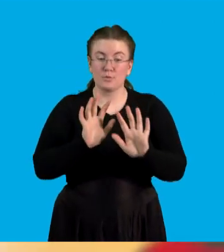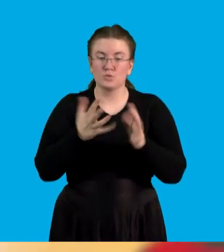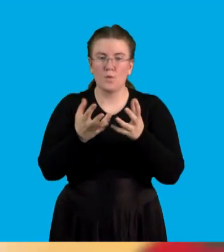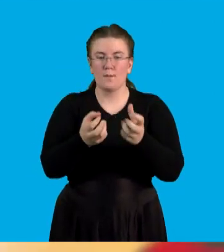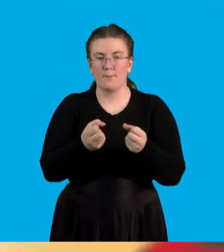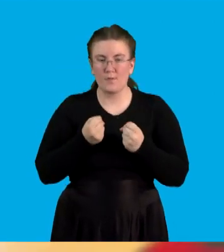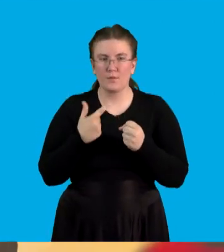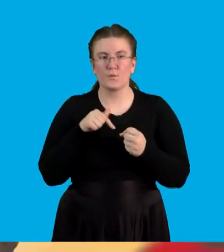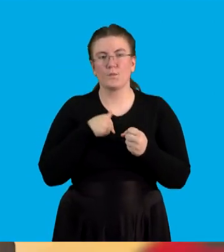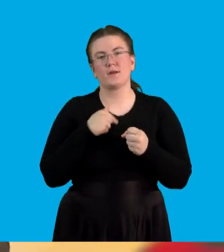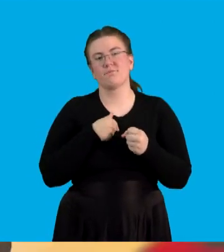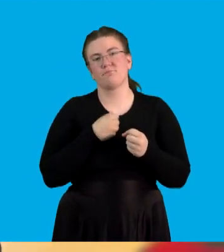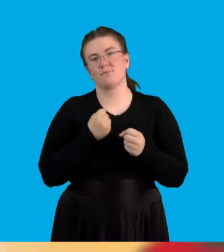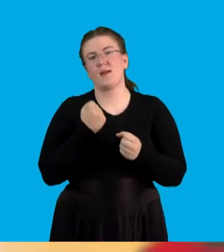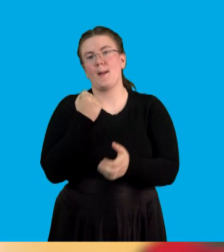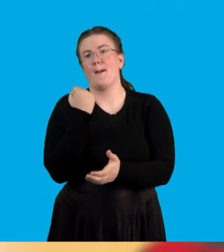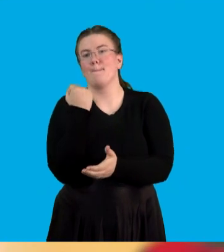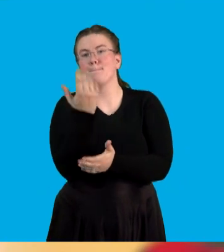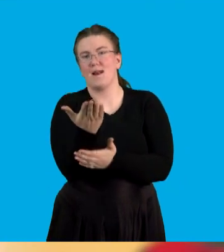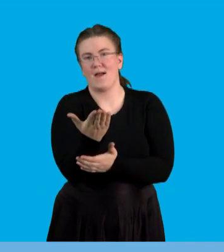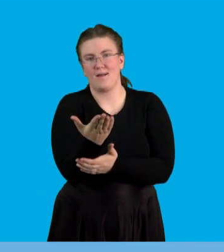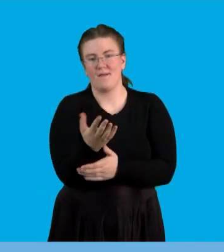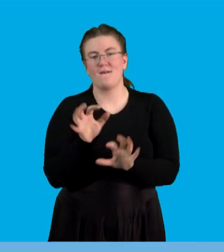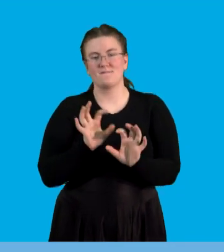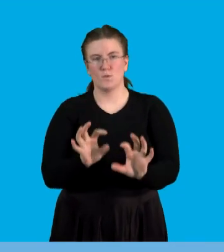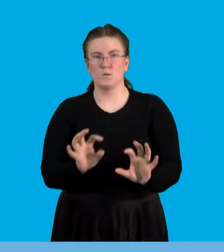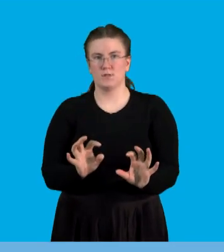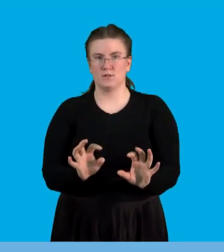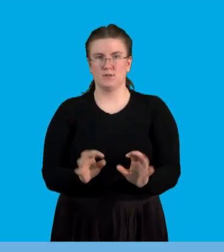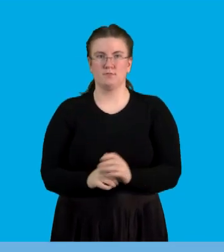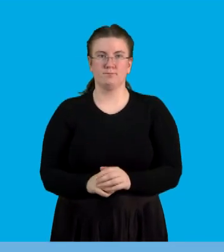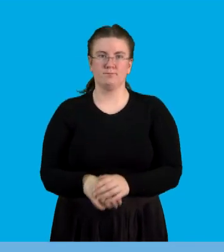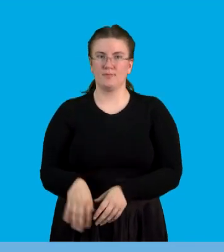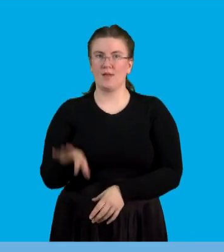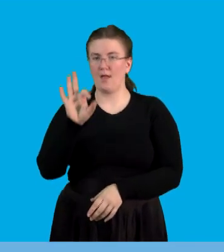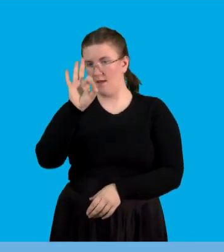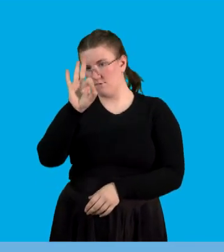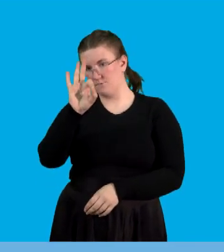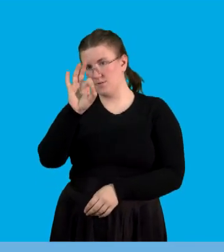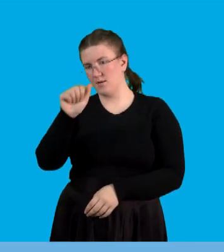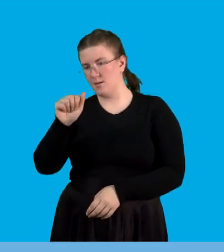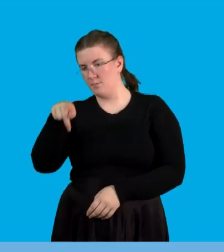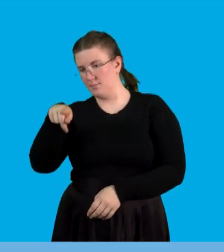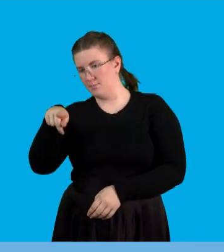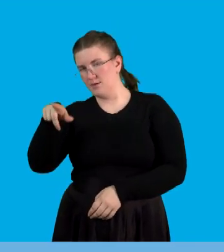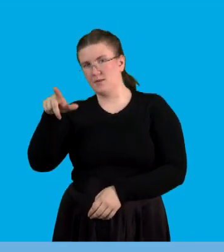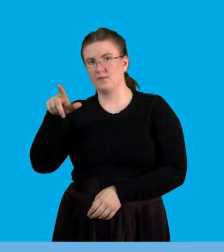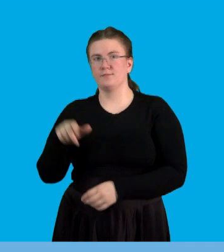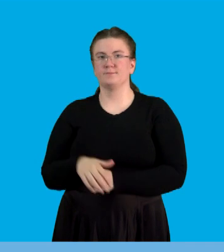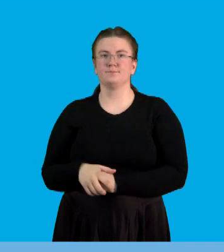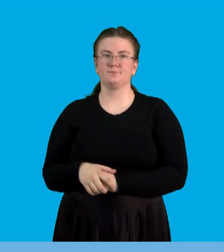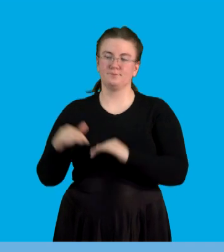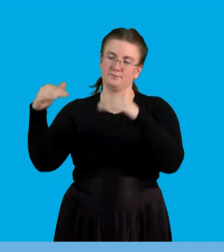force. Hence, they are referred to as the applied force. So the symbol is F applied there, so with a footnote of